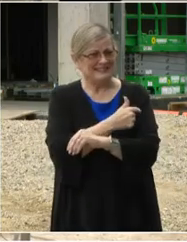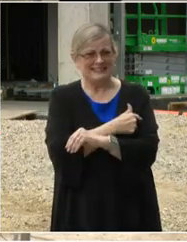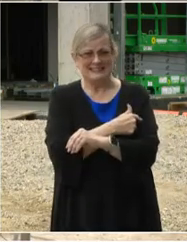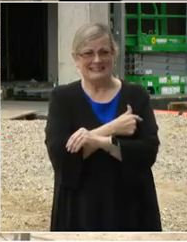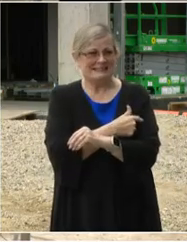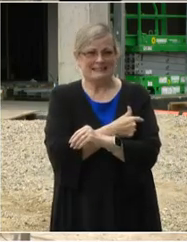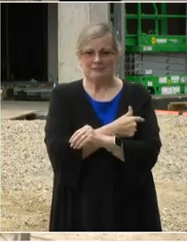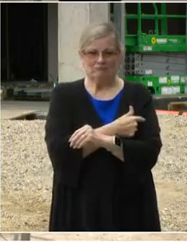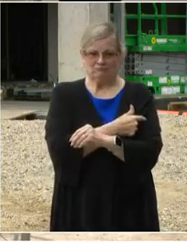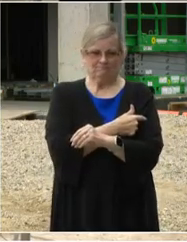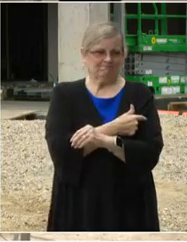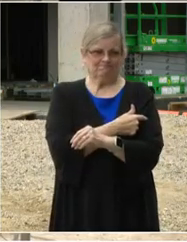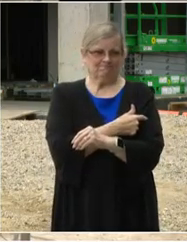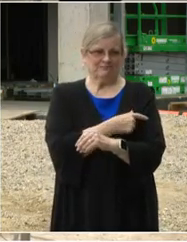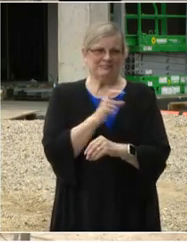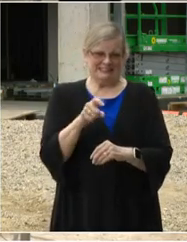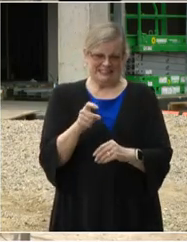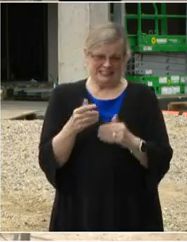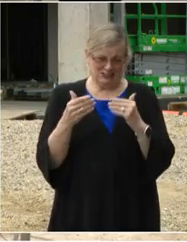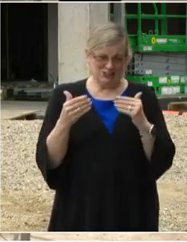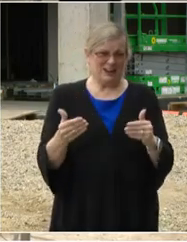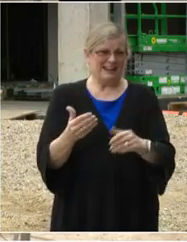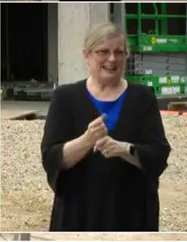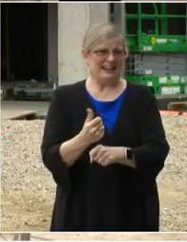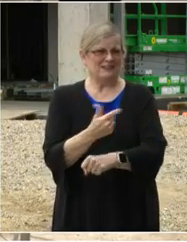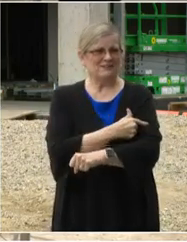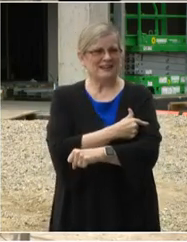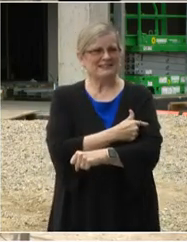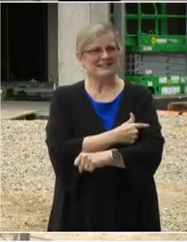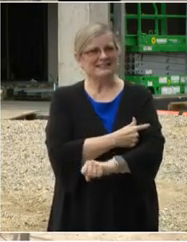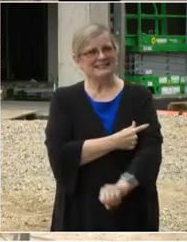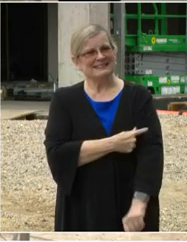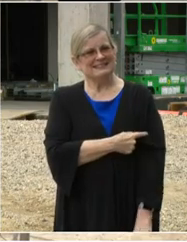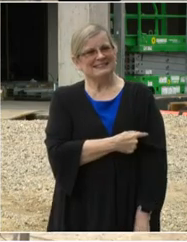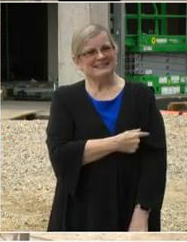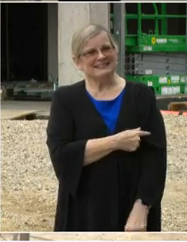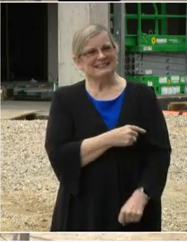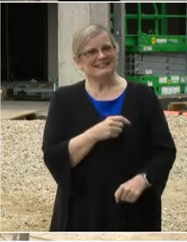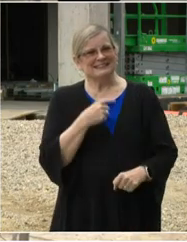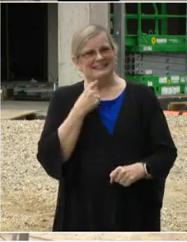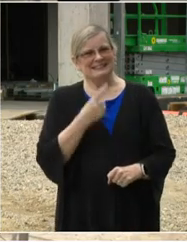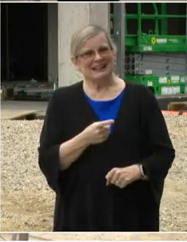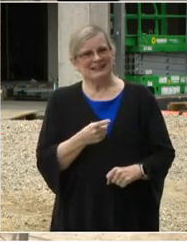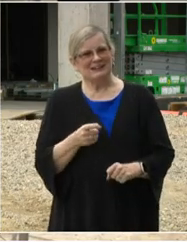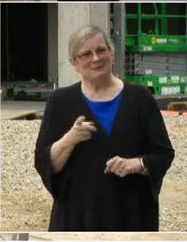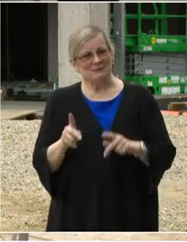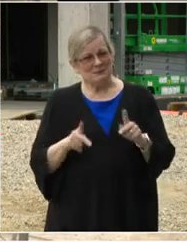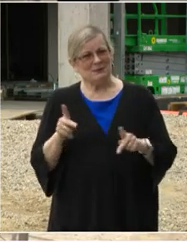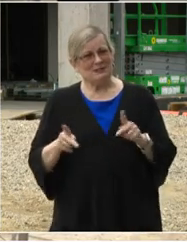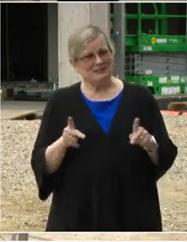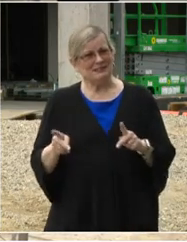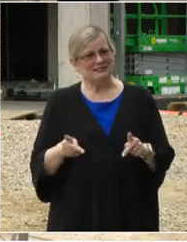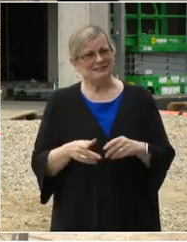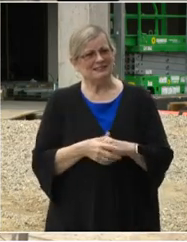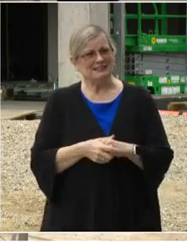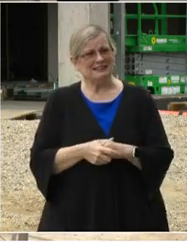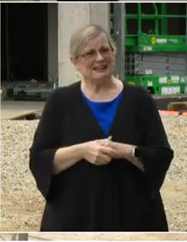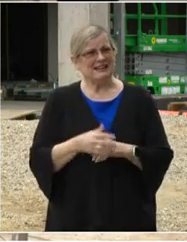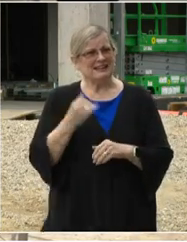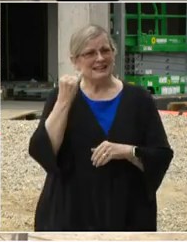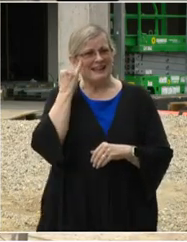that you need to go and get vaccinated. We want to continue to ask people if they have questions, they need more